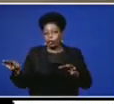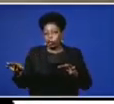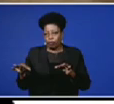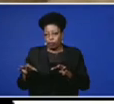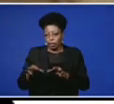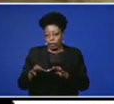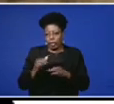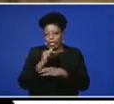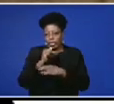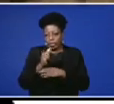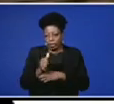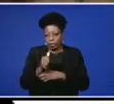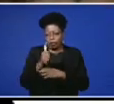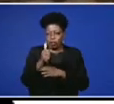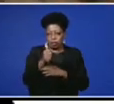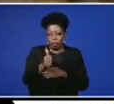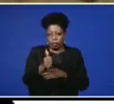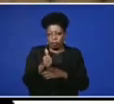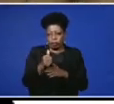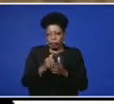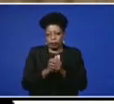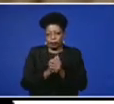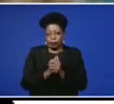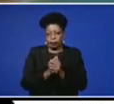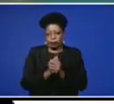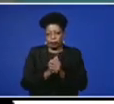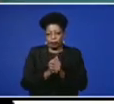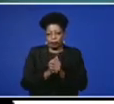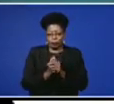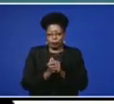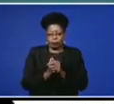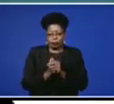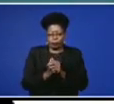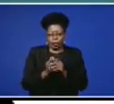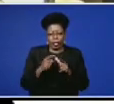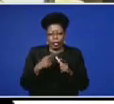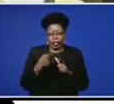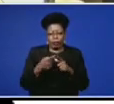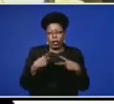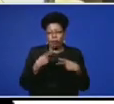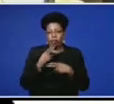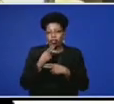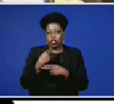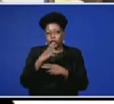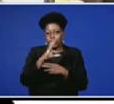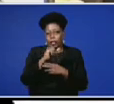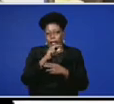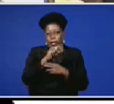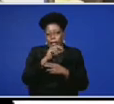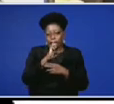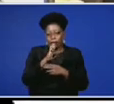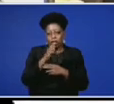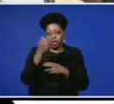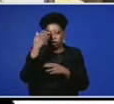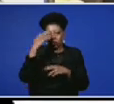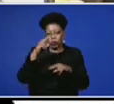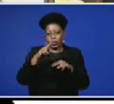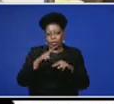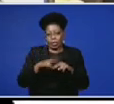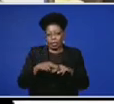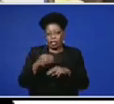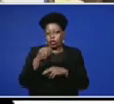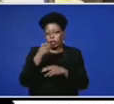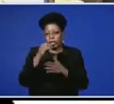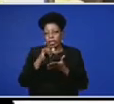peanut and for your shells, the peanuts in there. Then we have the cane, the sugar cane. You sit down and you eat your